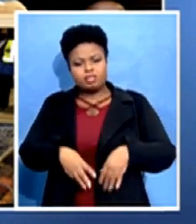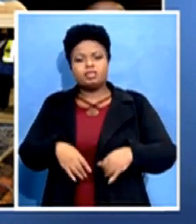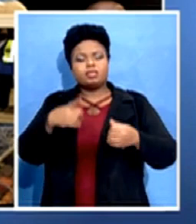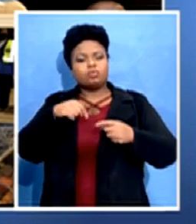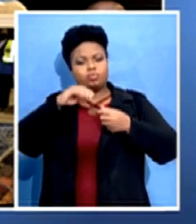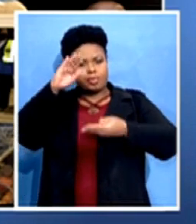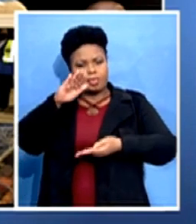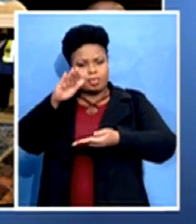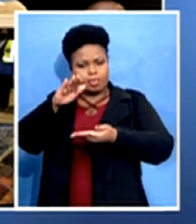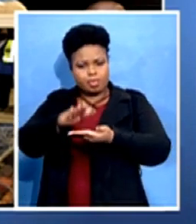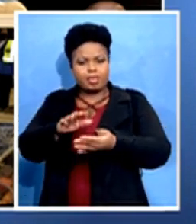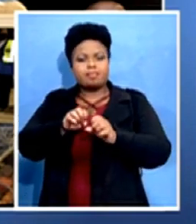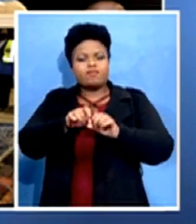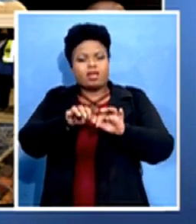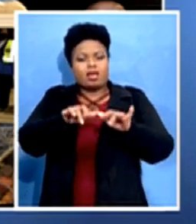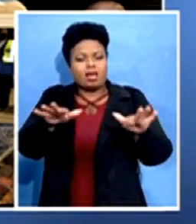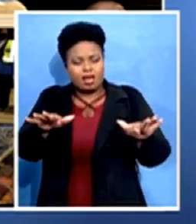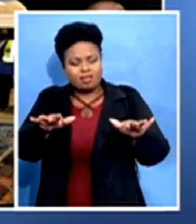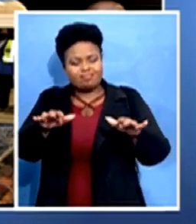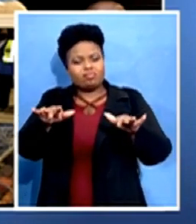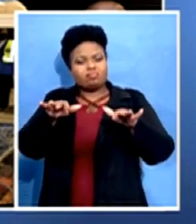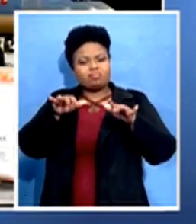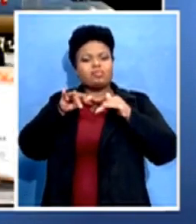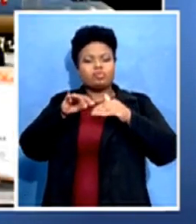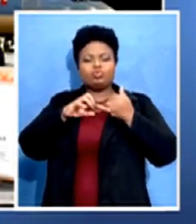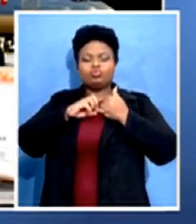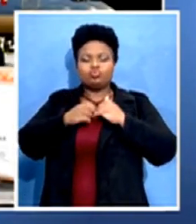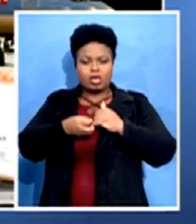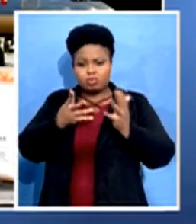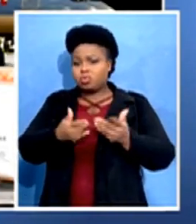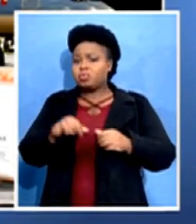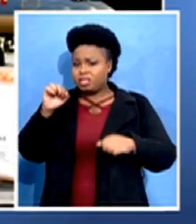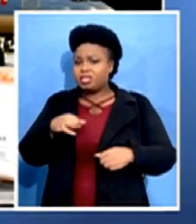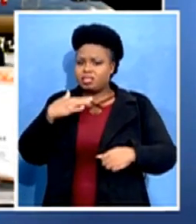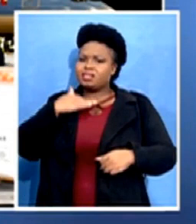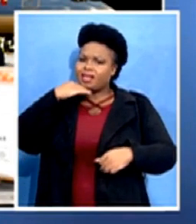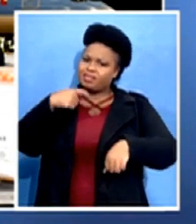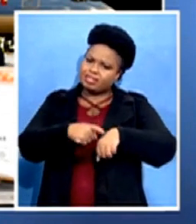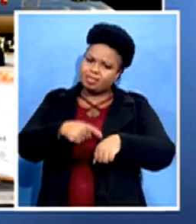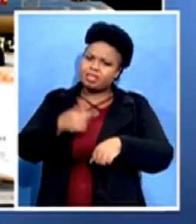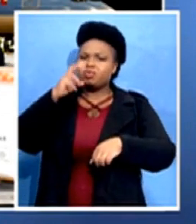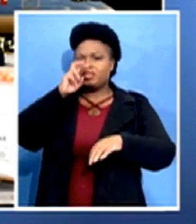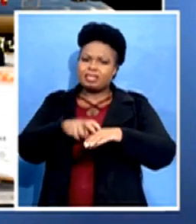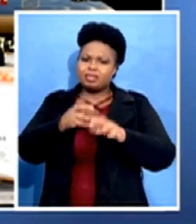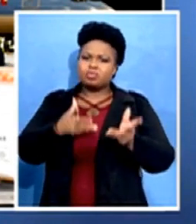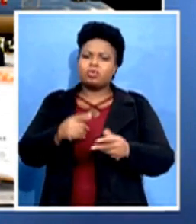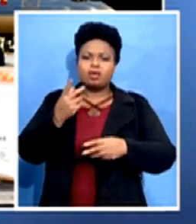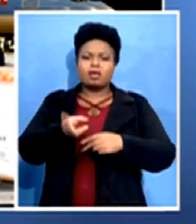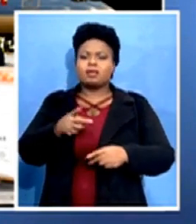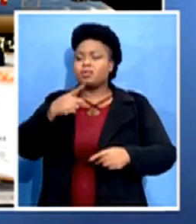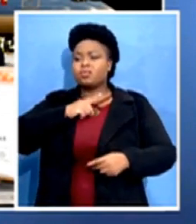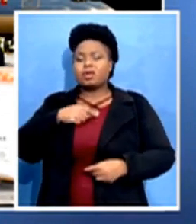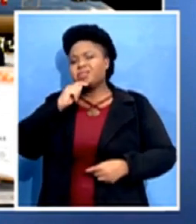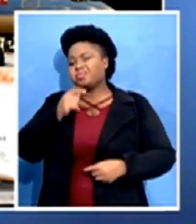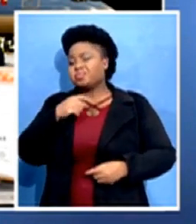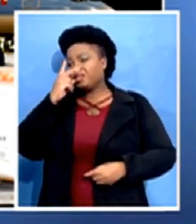So enough time was needed, and it is still needed, more especially as far as health education,